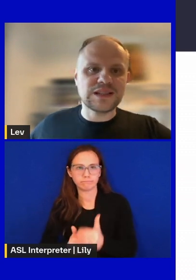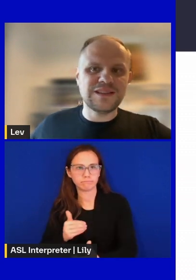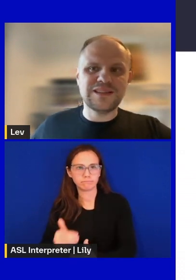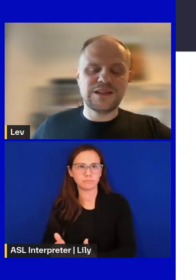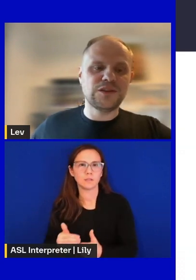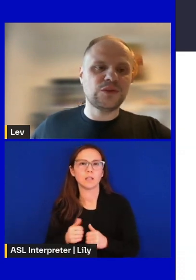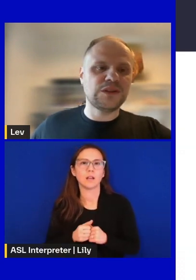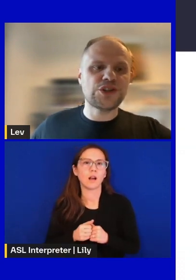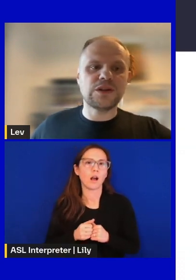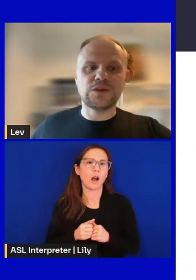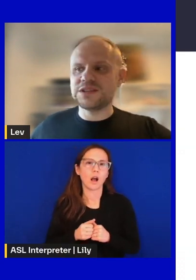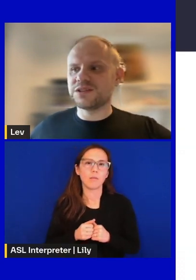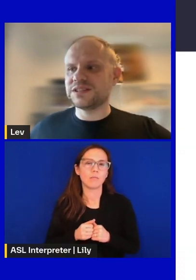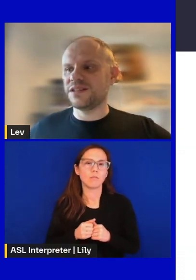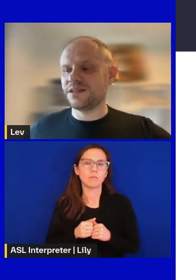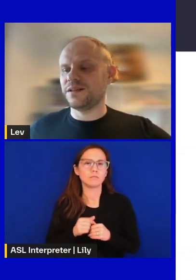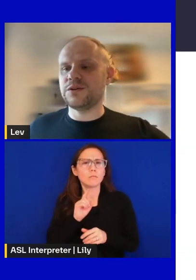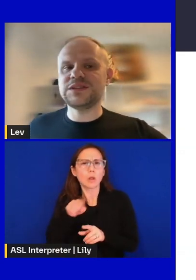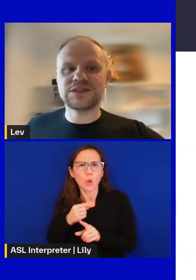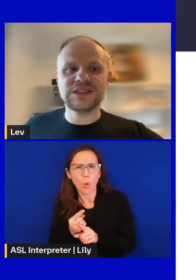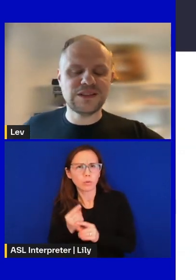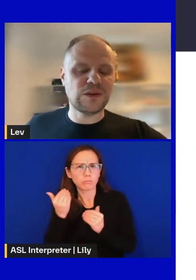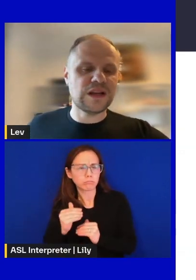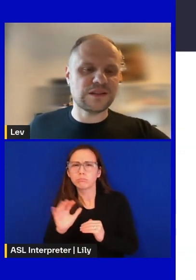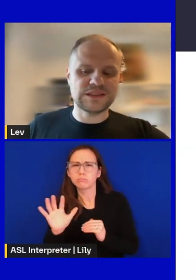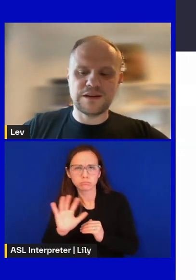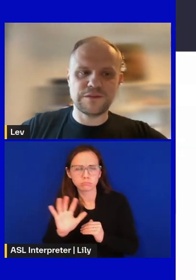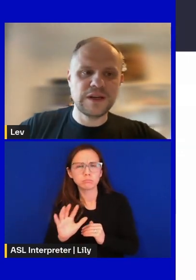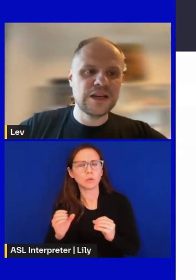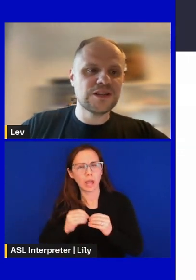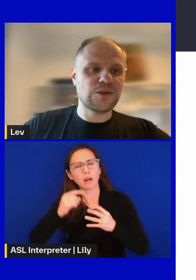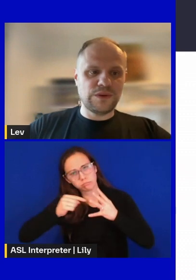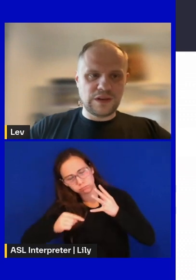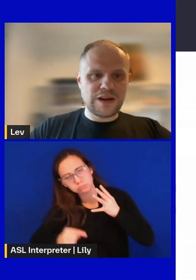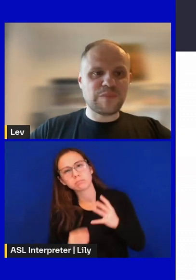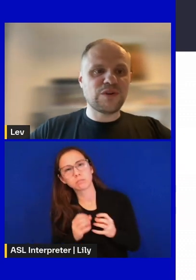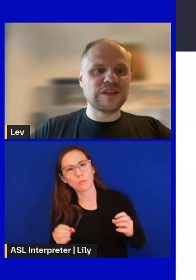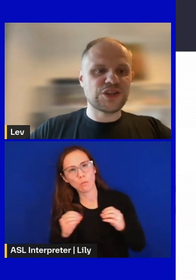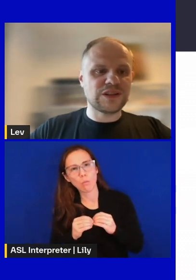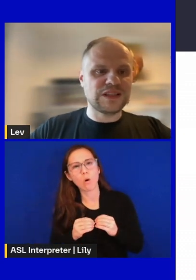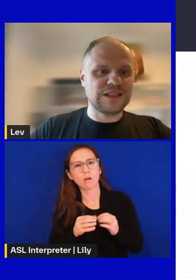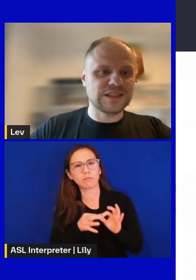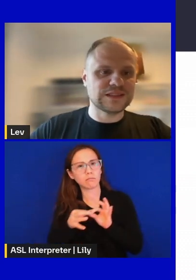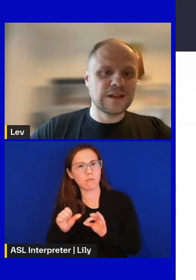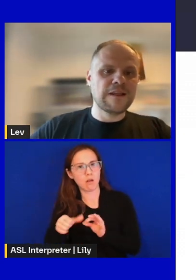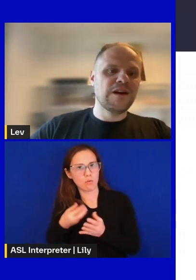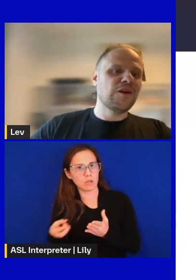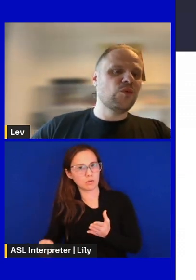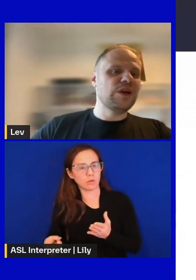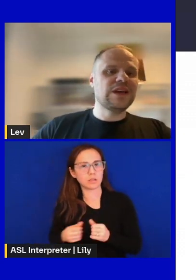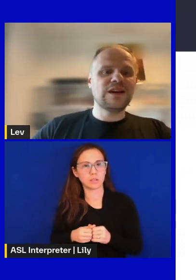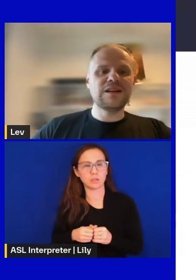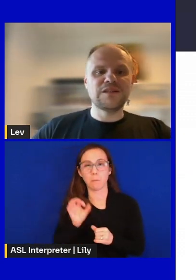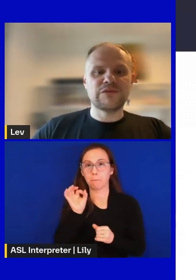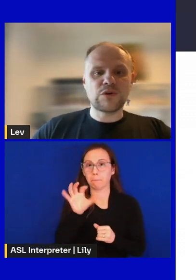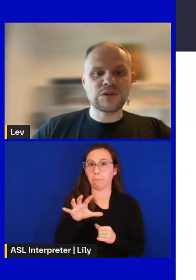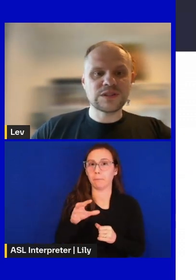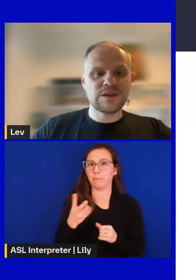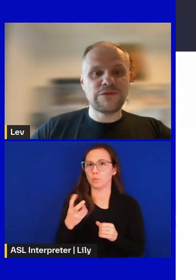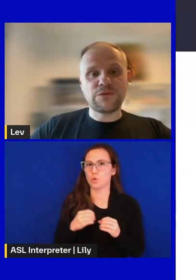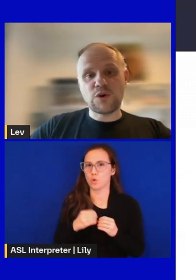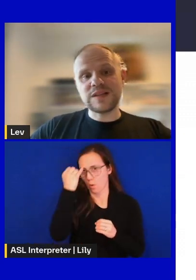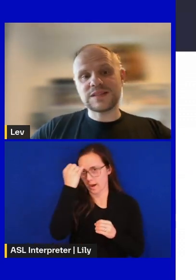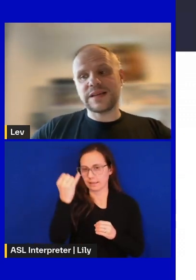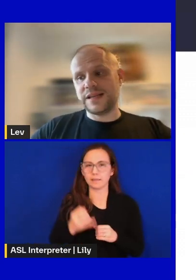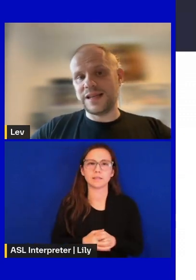obviously extended into additional resources and all other stuff. So a couple of additional ideas. We can